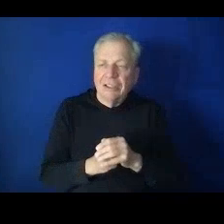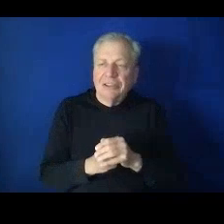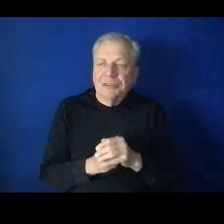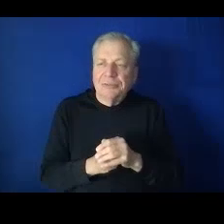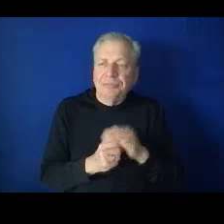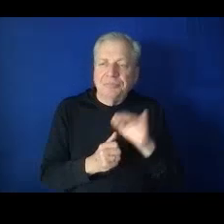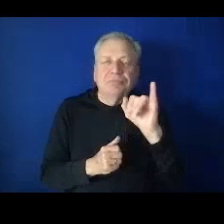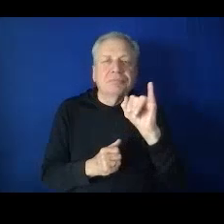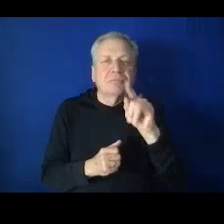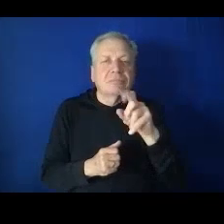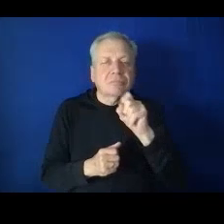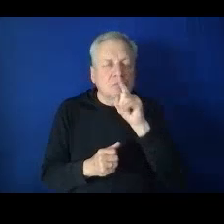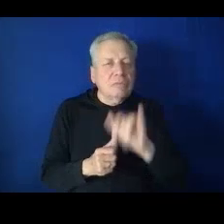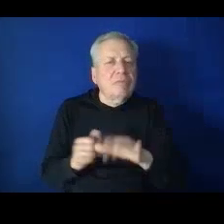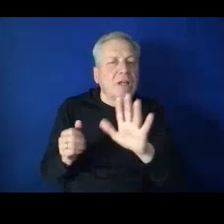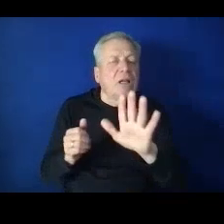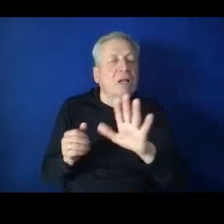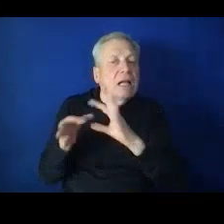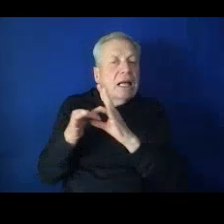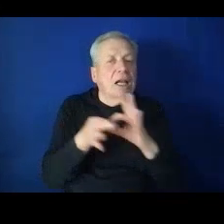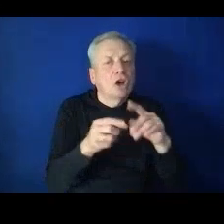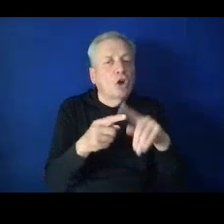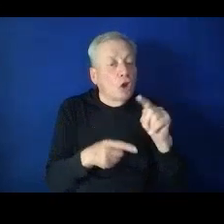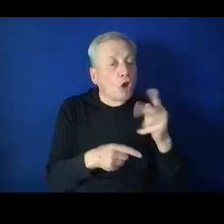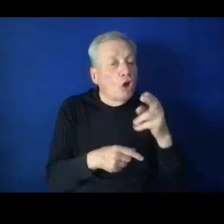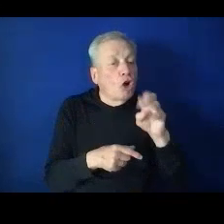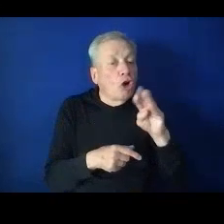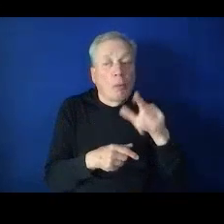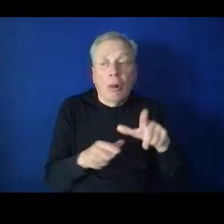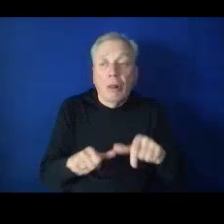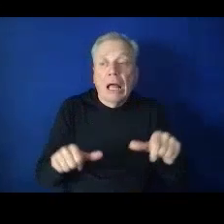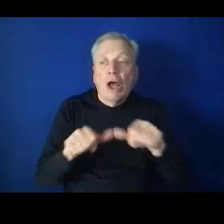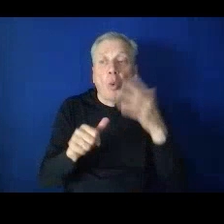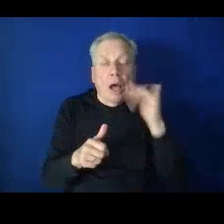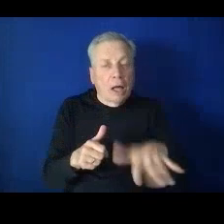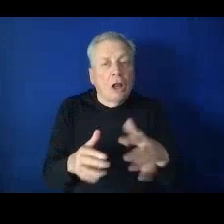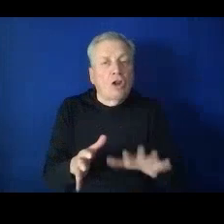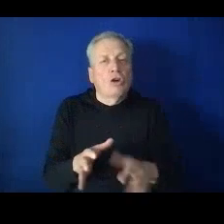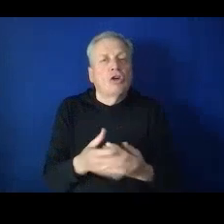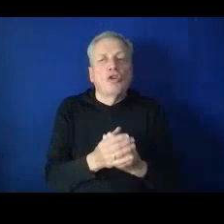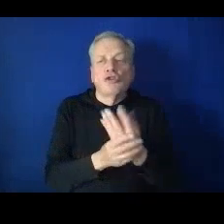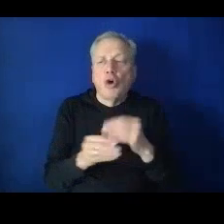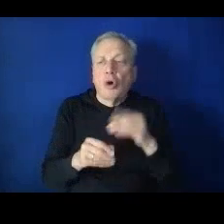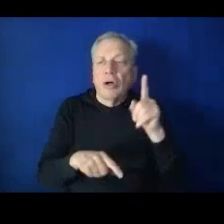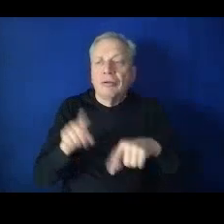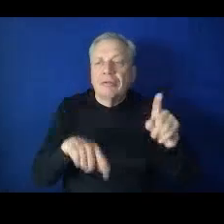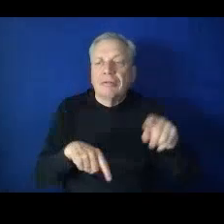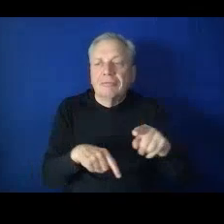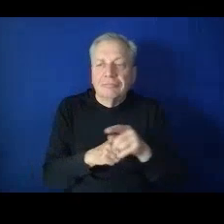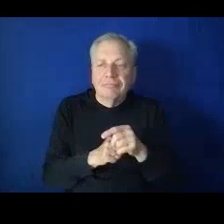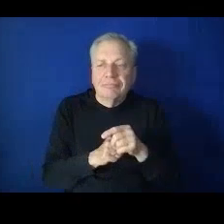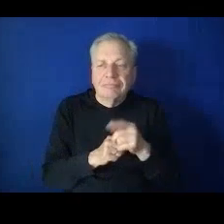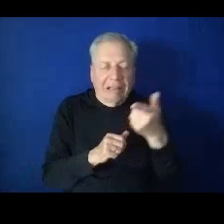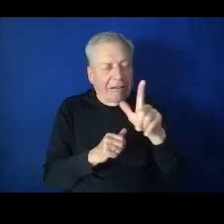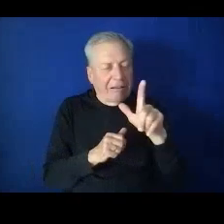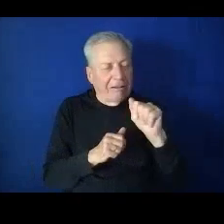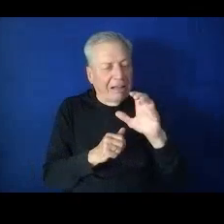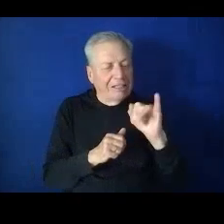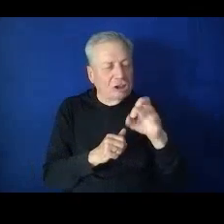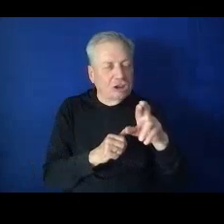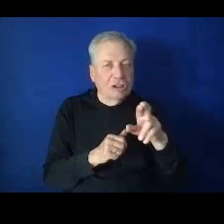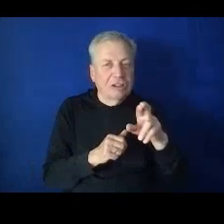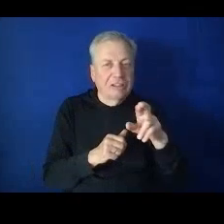Its connection to the thermal areas is that it grows on thermally altered glacial till. And I know that's a bit